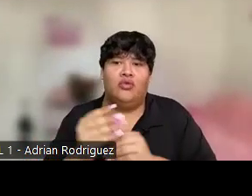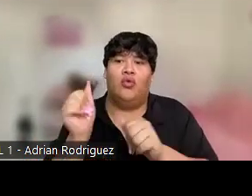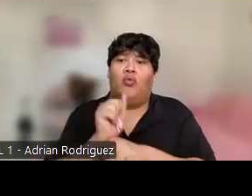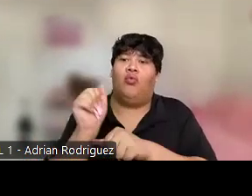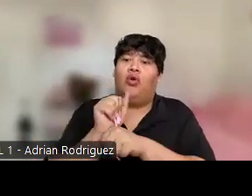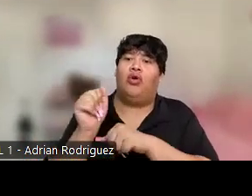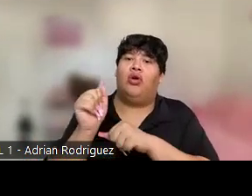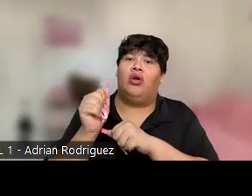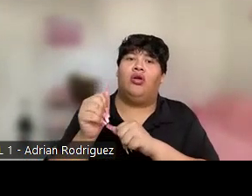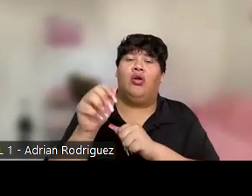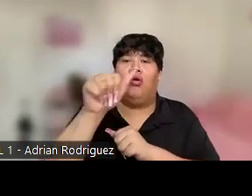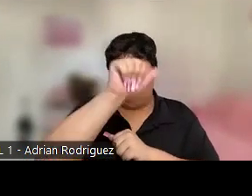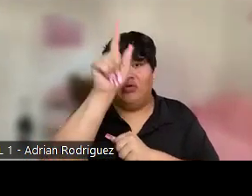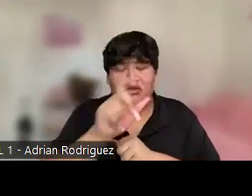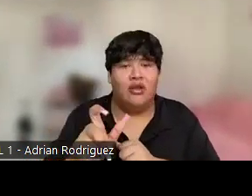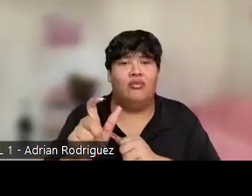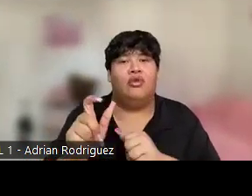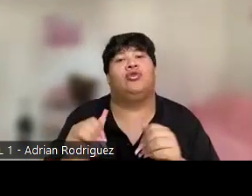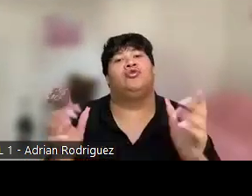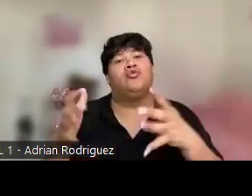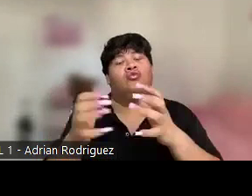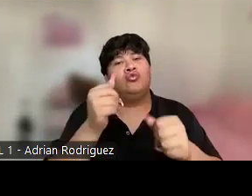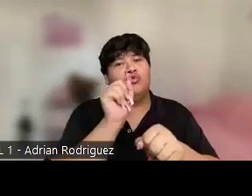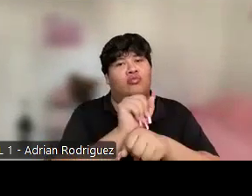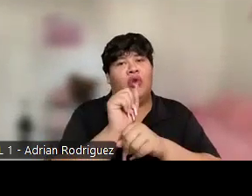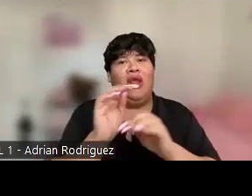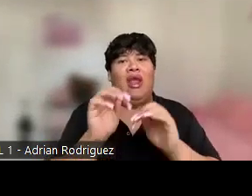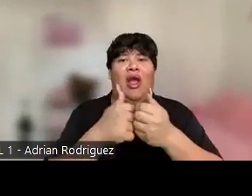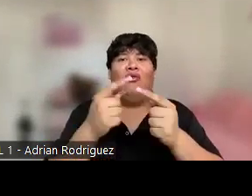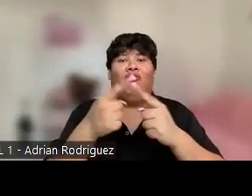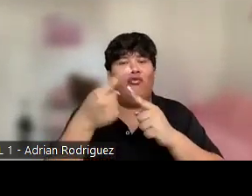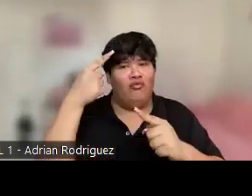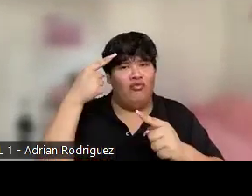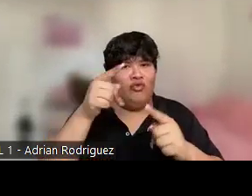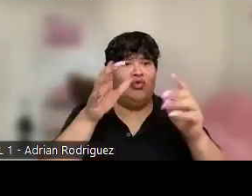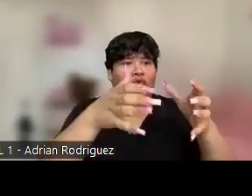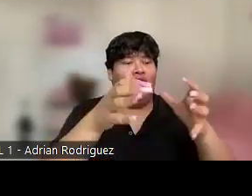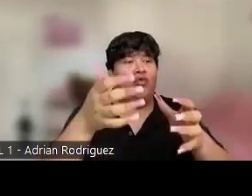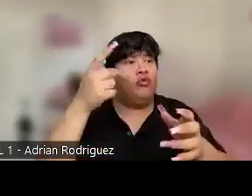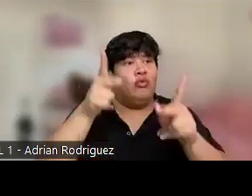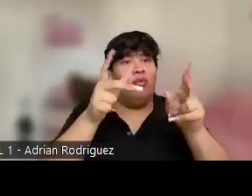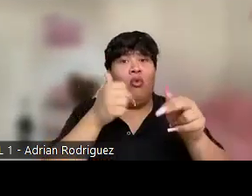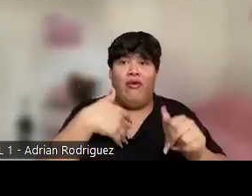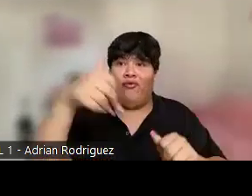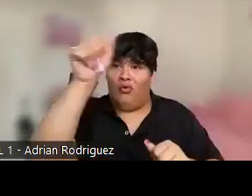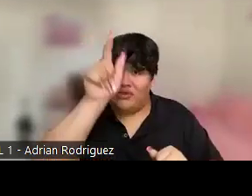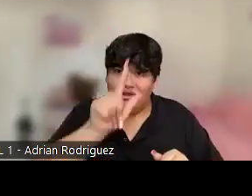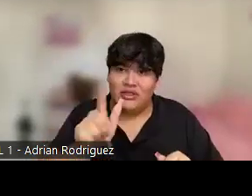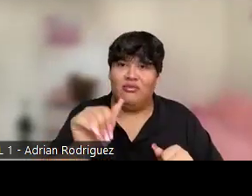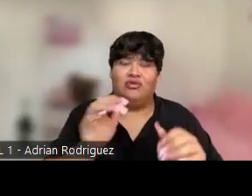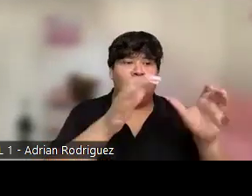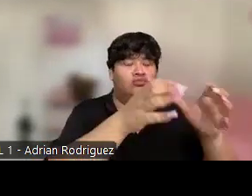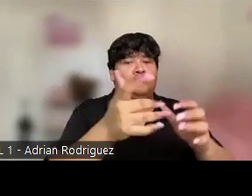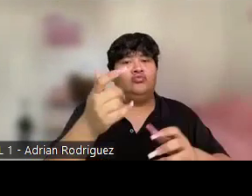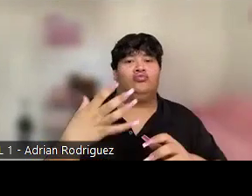the Alzheimer's Association is doing in collaboration with specialists, clinicians,